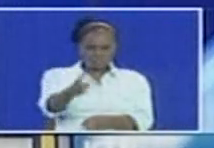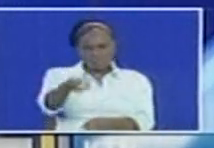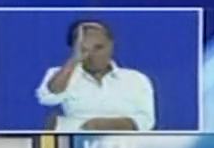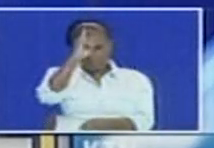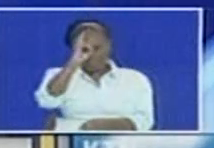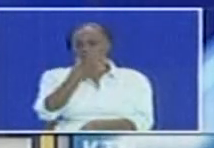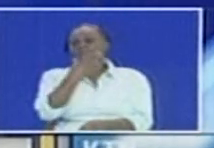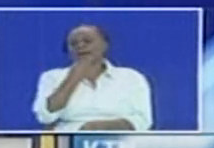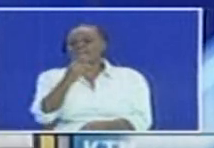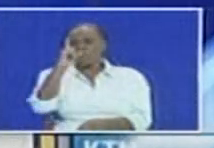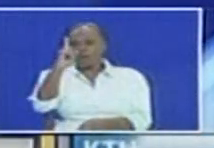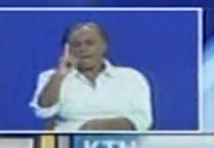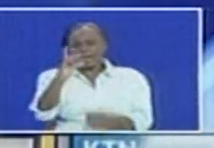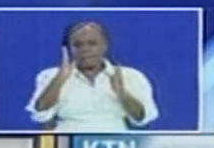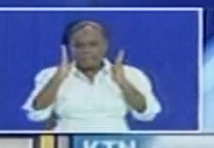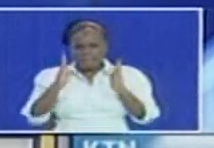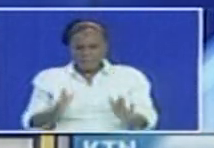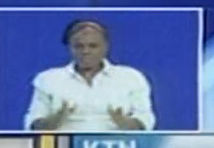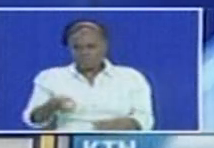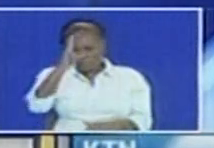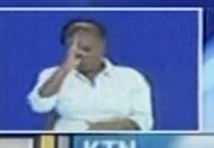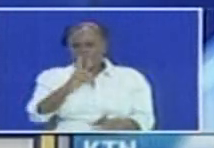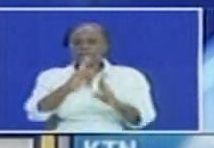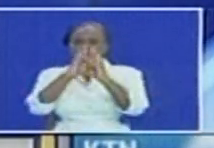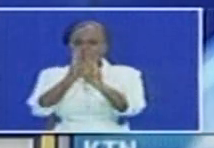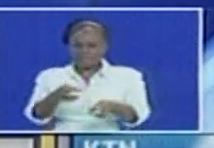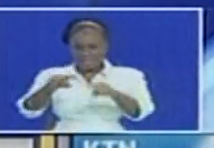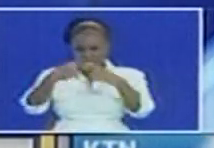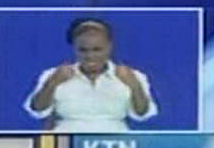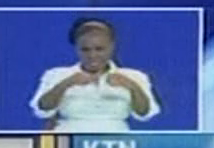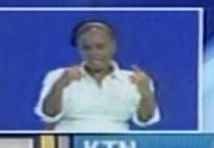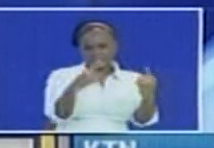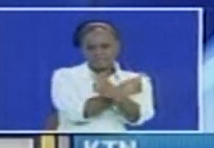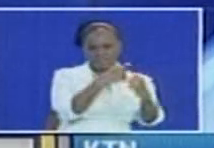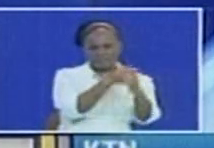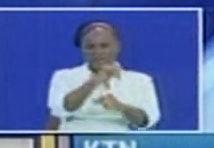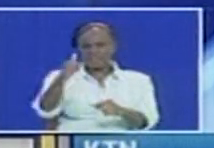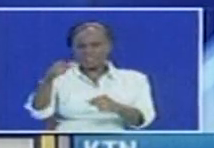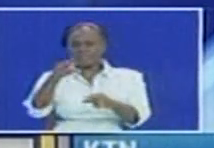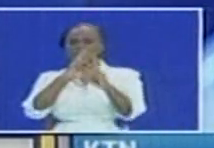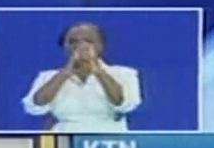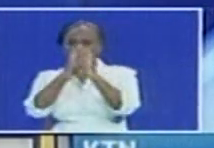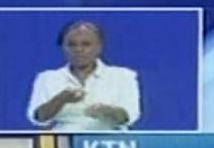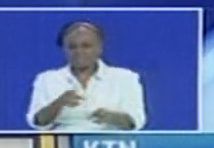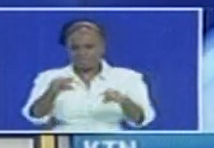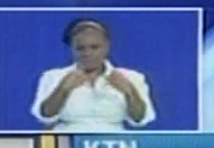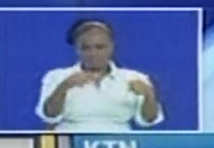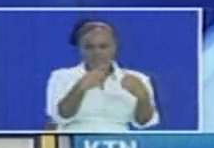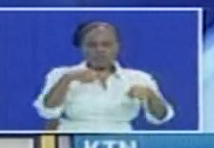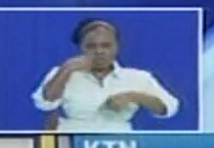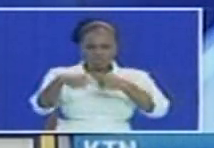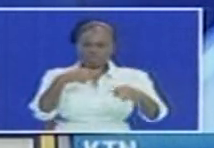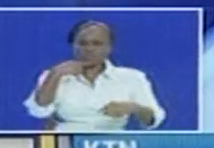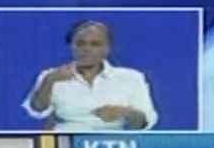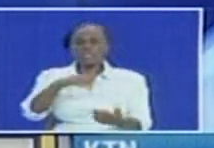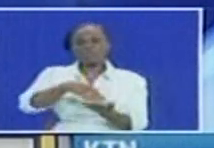person who we are being told again is a policeman is reportedly injured. Several others are also reportedly injured. We'll of course continue to